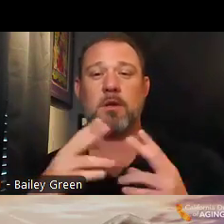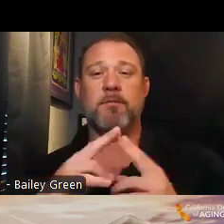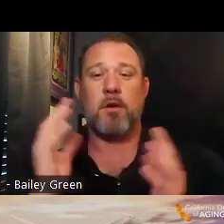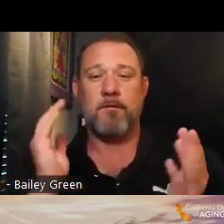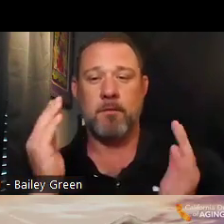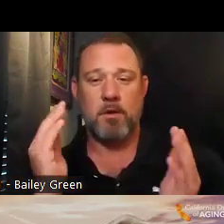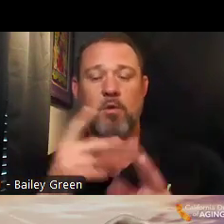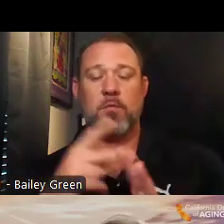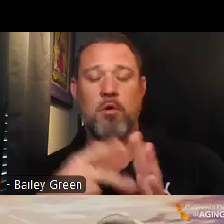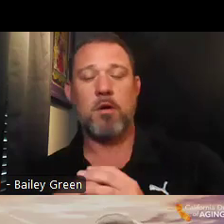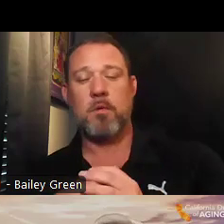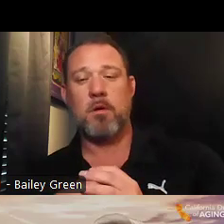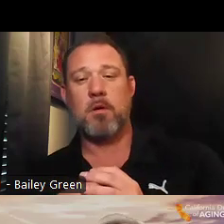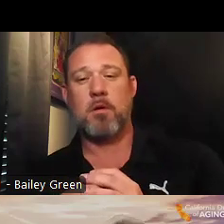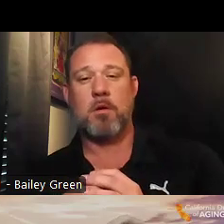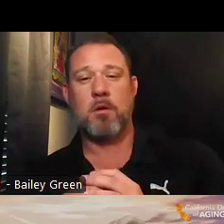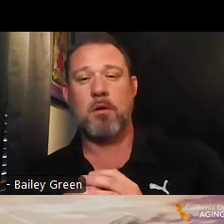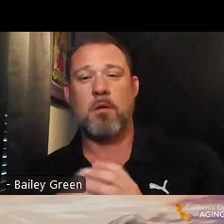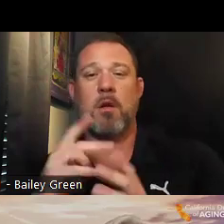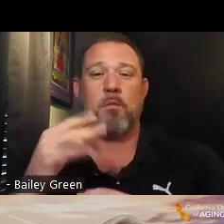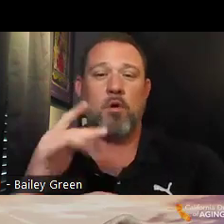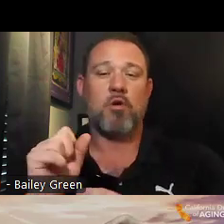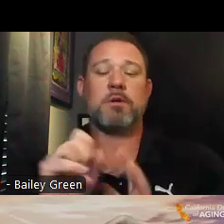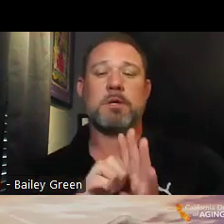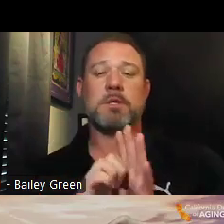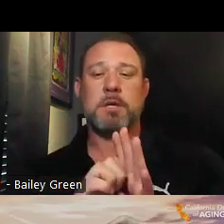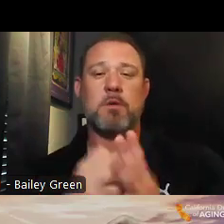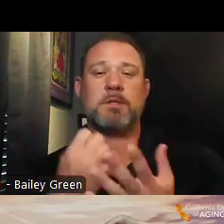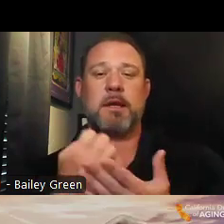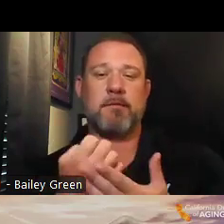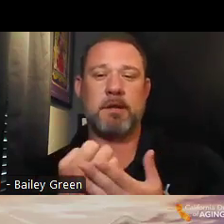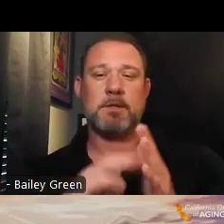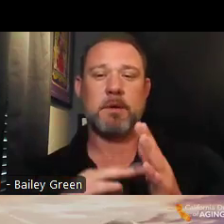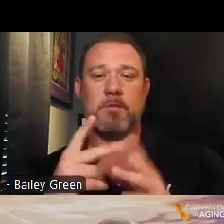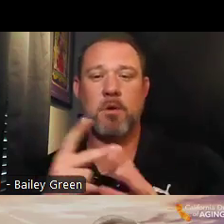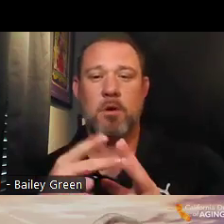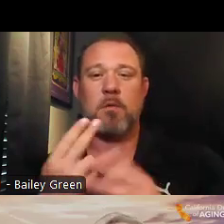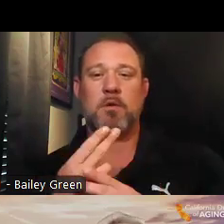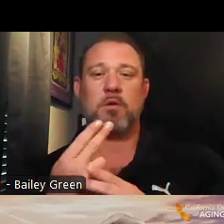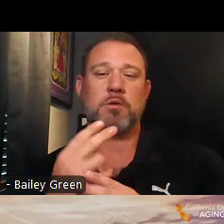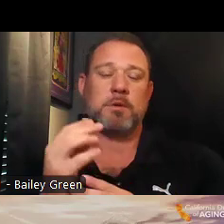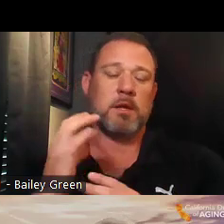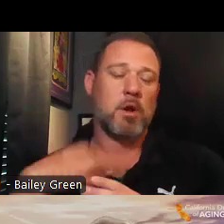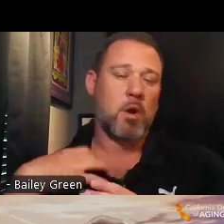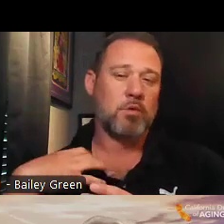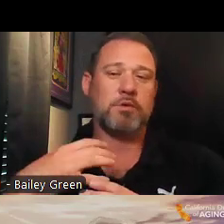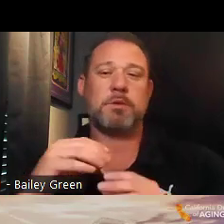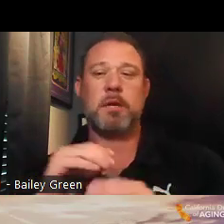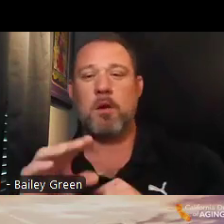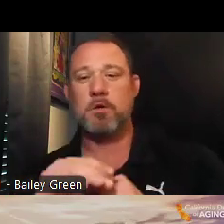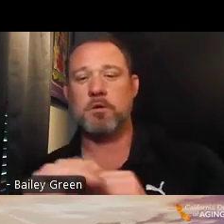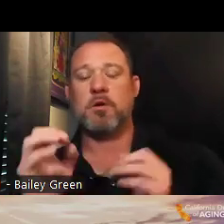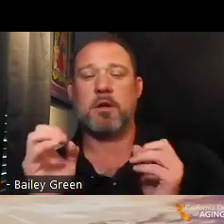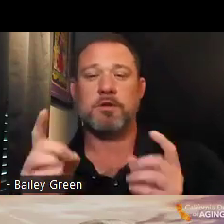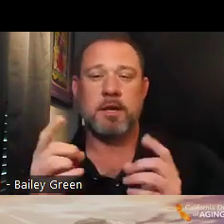with some of these programs, but PEARLS as an example is an evidence-based program utilizing trained coaches, counselors to educate and